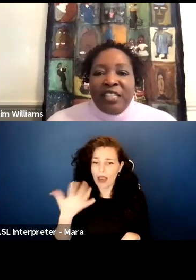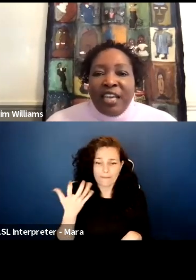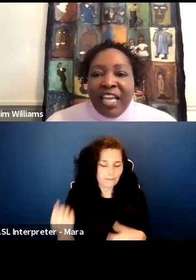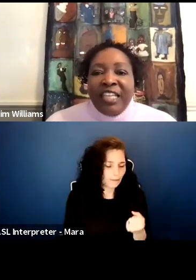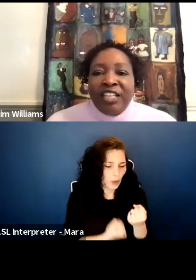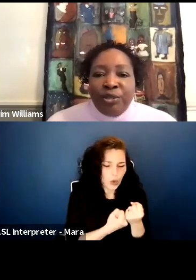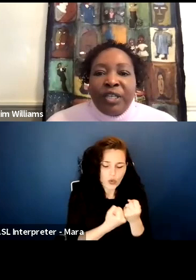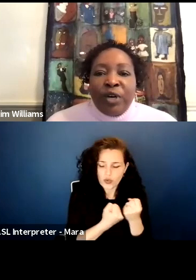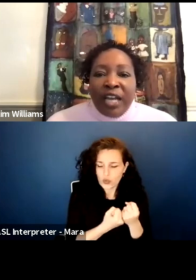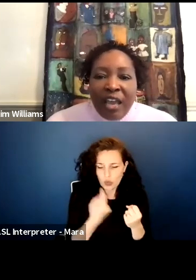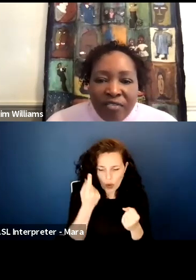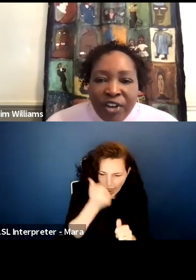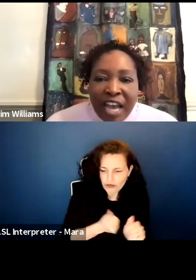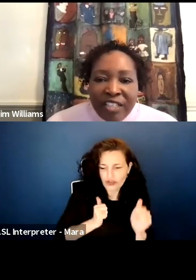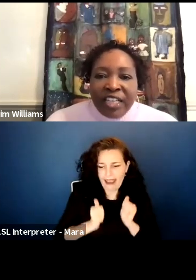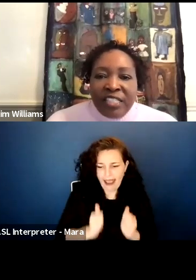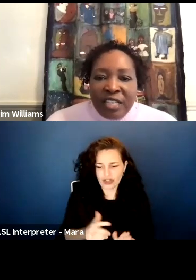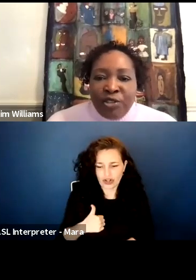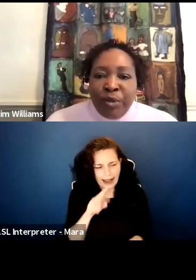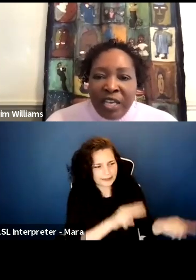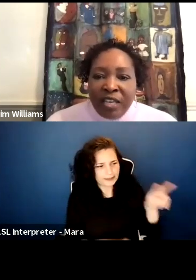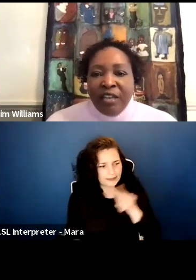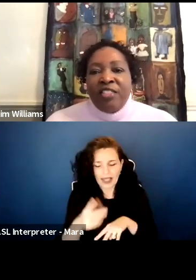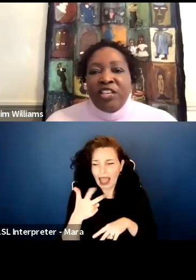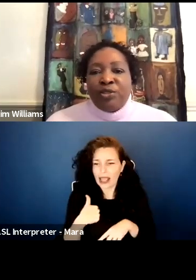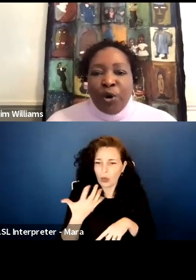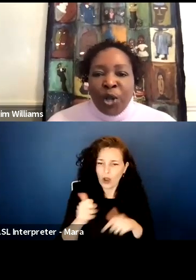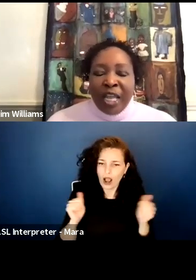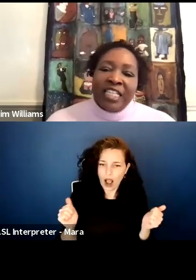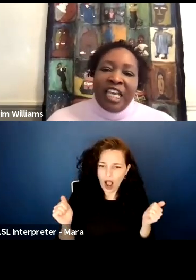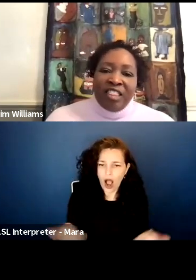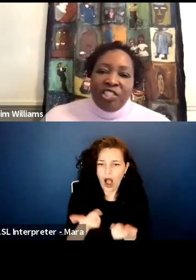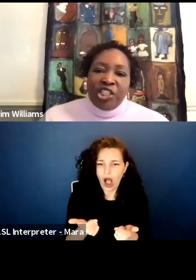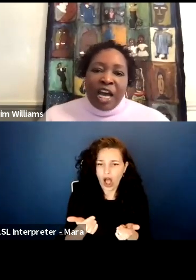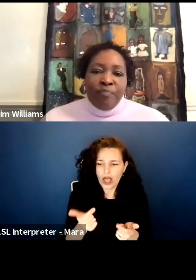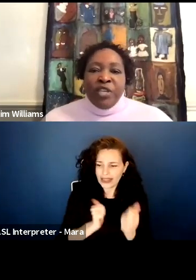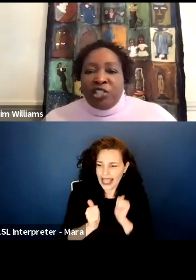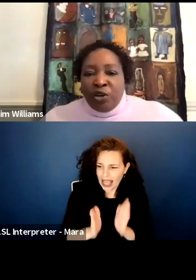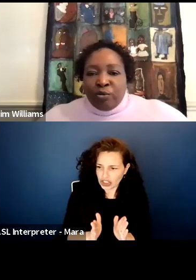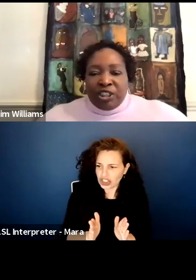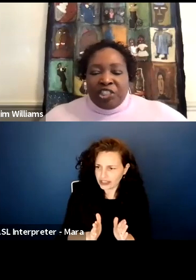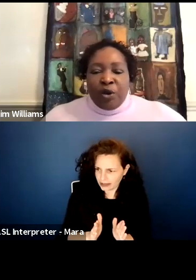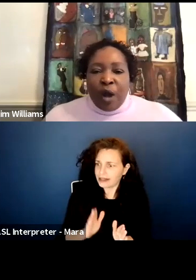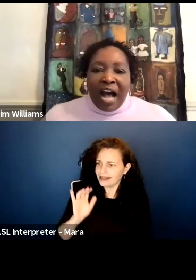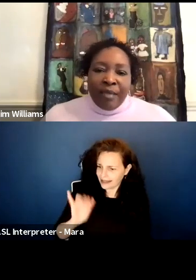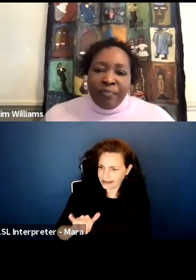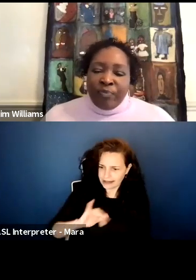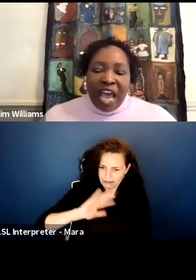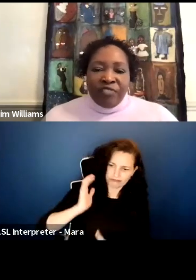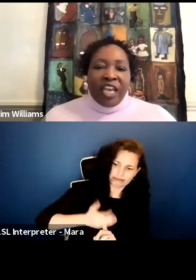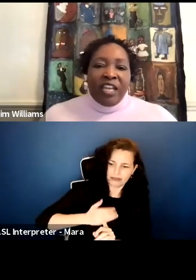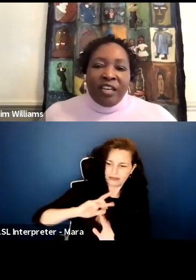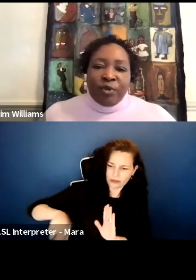I see. I literally want every actor I see to be this role and to get this job. So just know